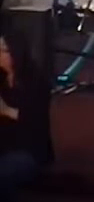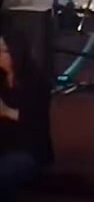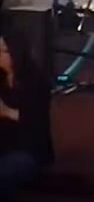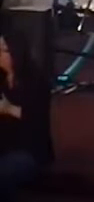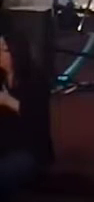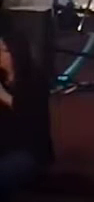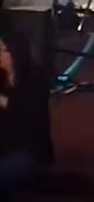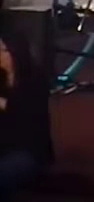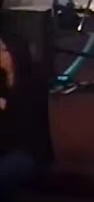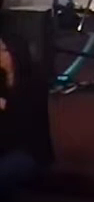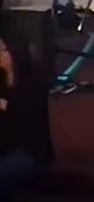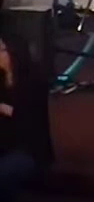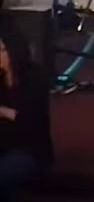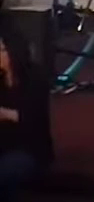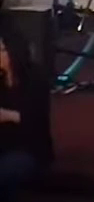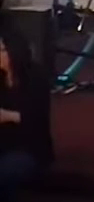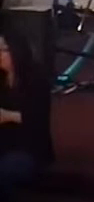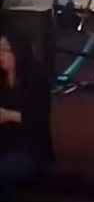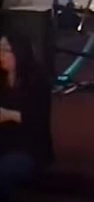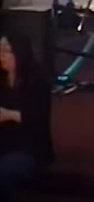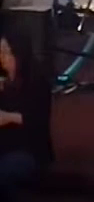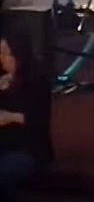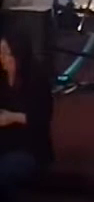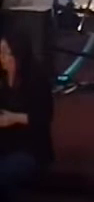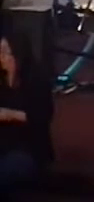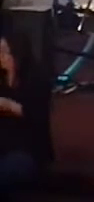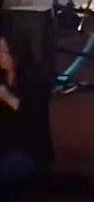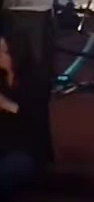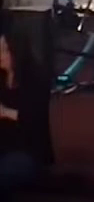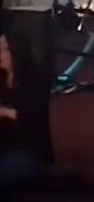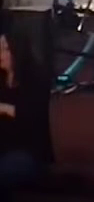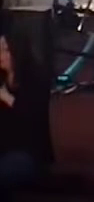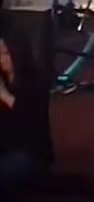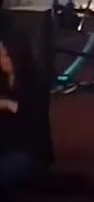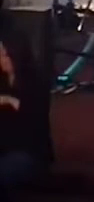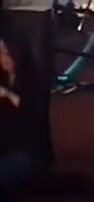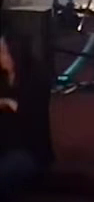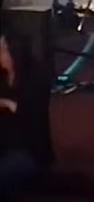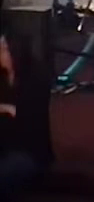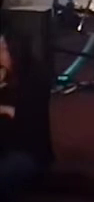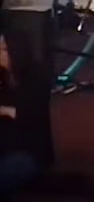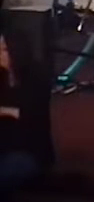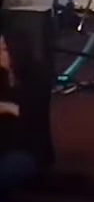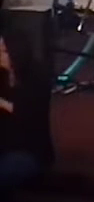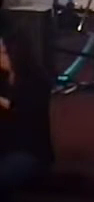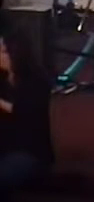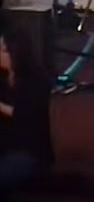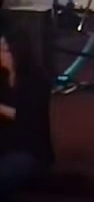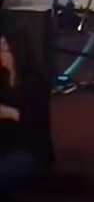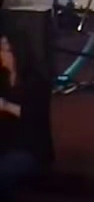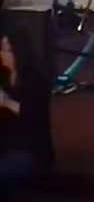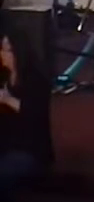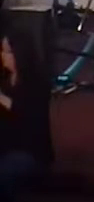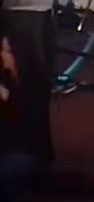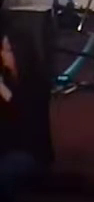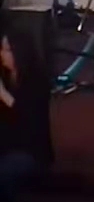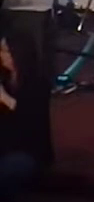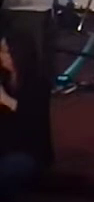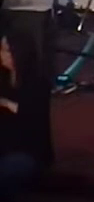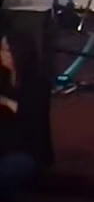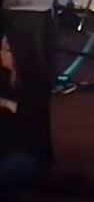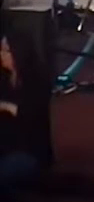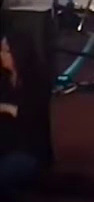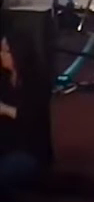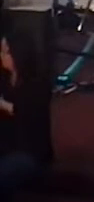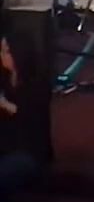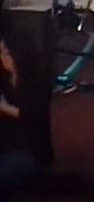ministers, but every single person of every age is doing their part. Here's the challenge. Are you doing your part? Do you know